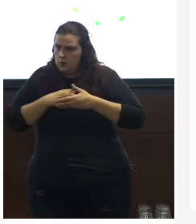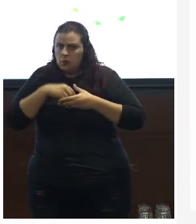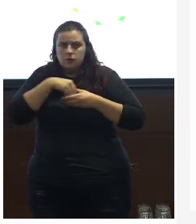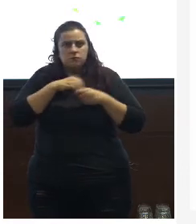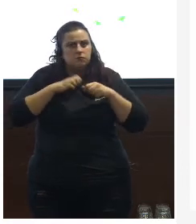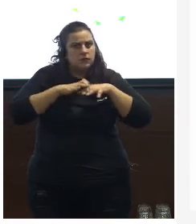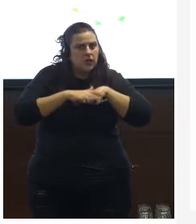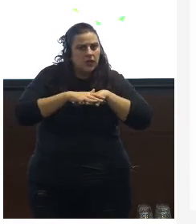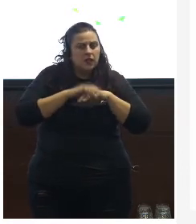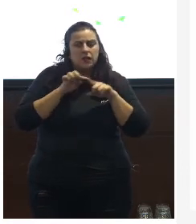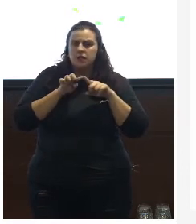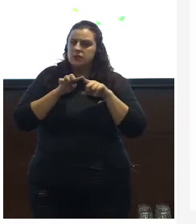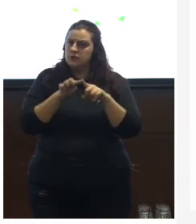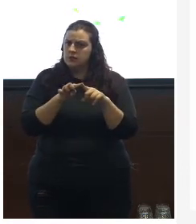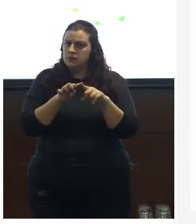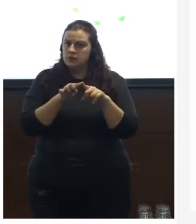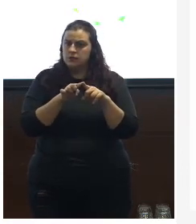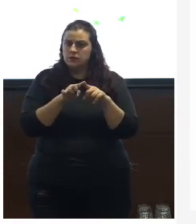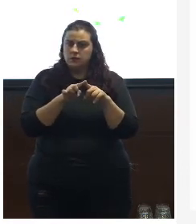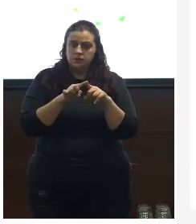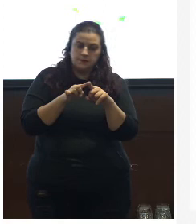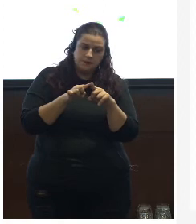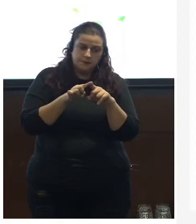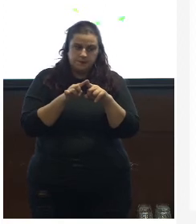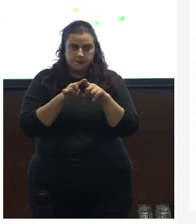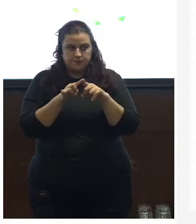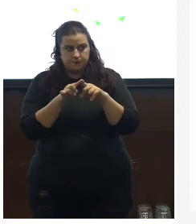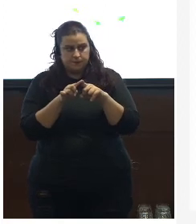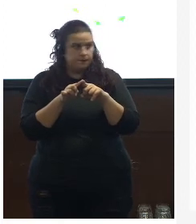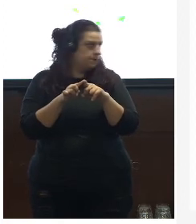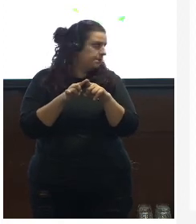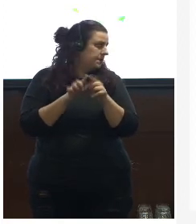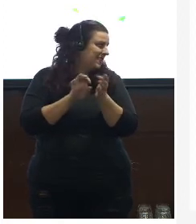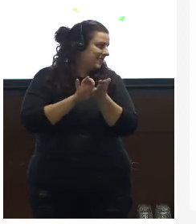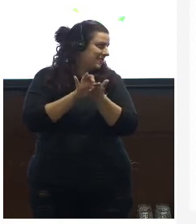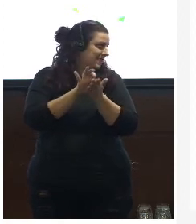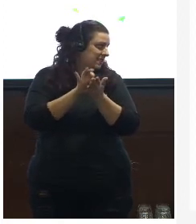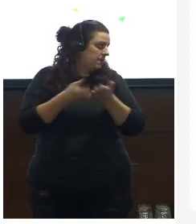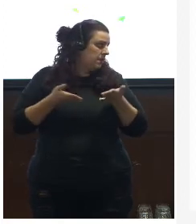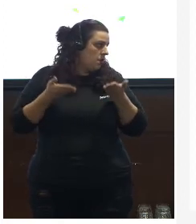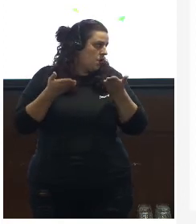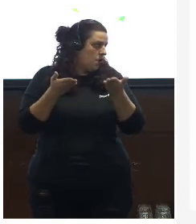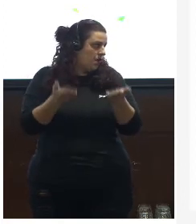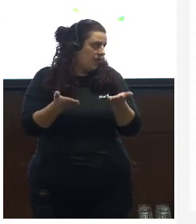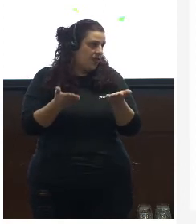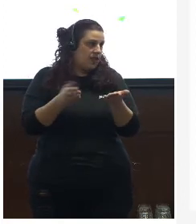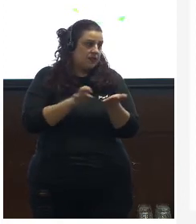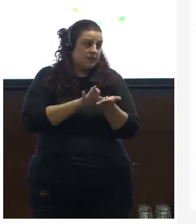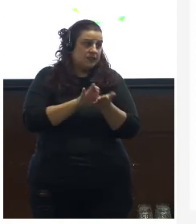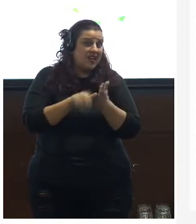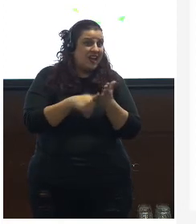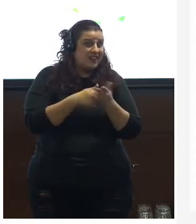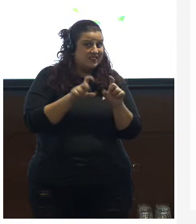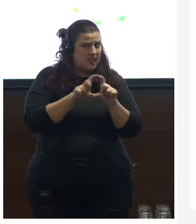really the services that even big business can lean upon, because else we are not credible as